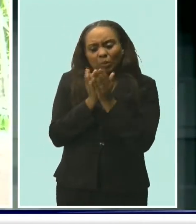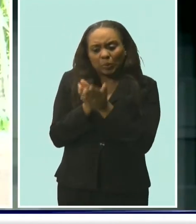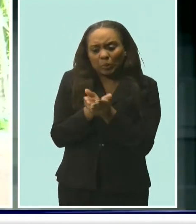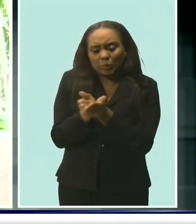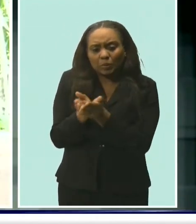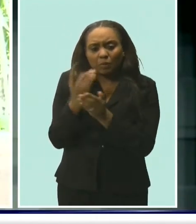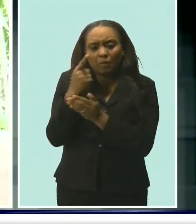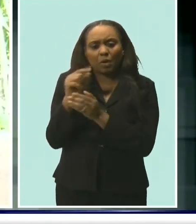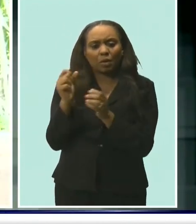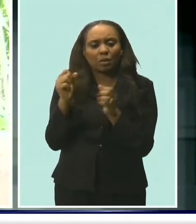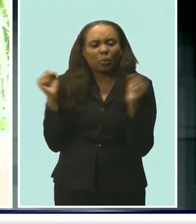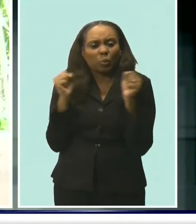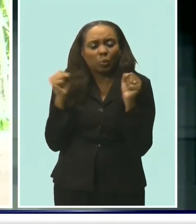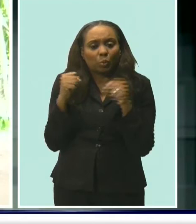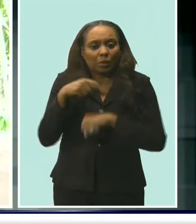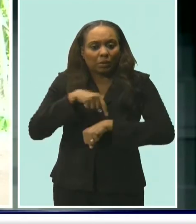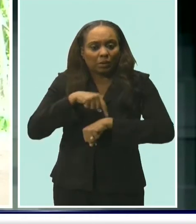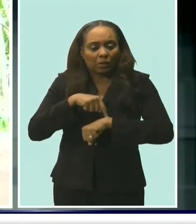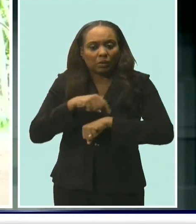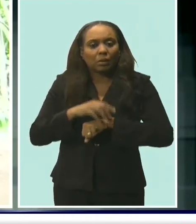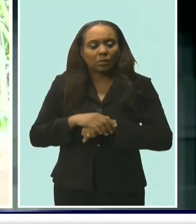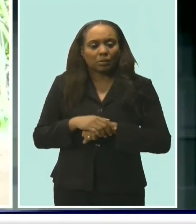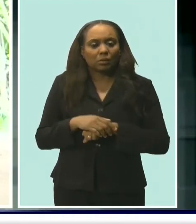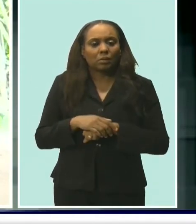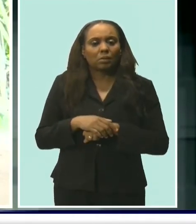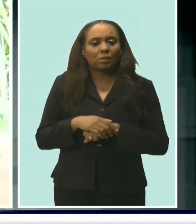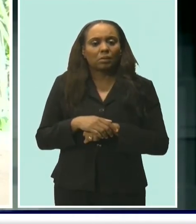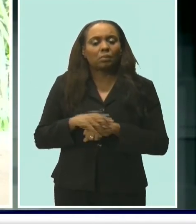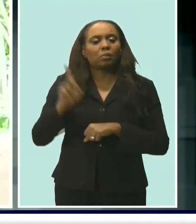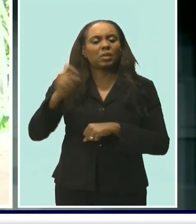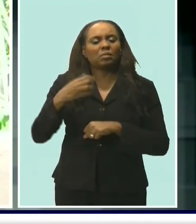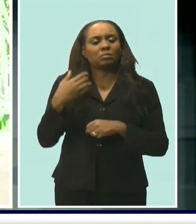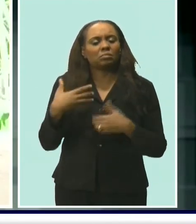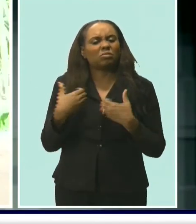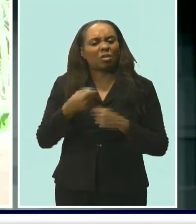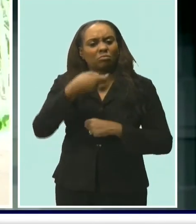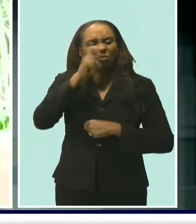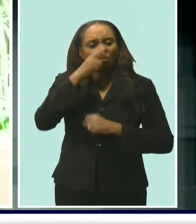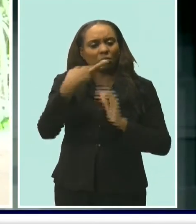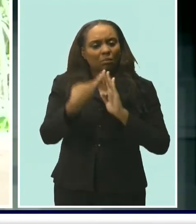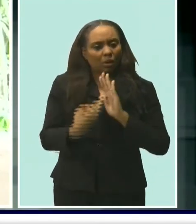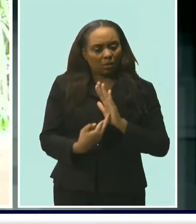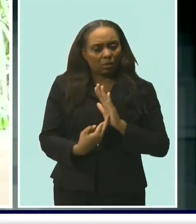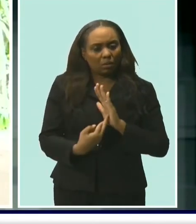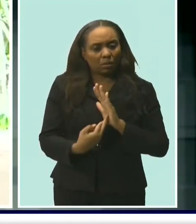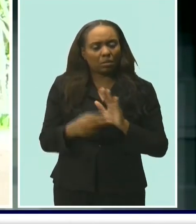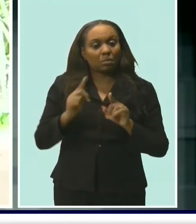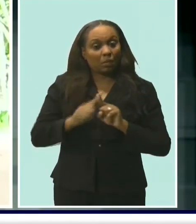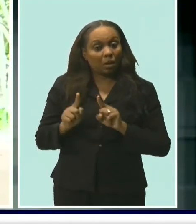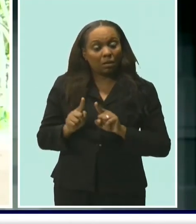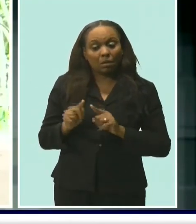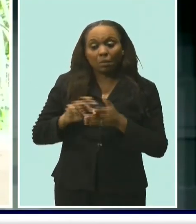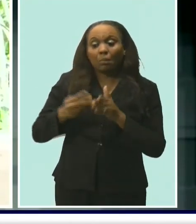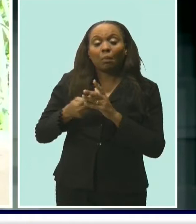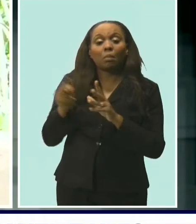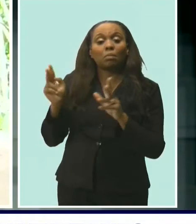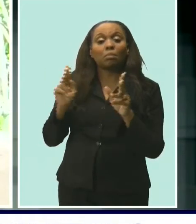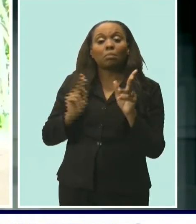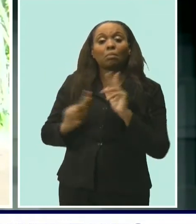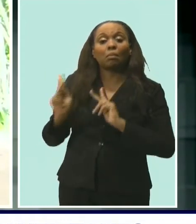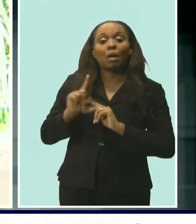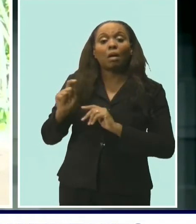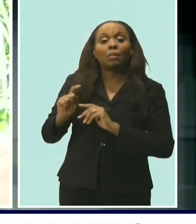onwards, we need to be able to have strong and residual protocols, but it is going to require cooperation